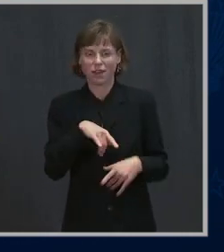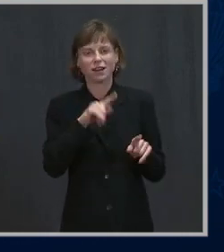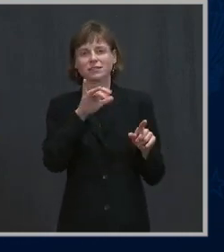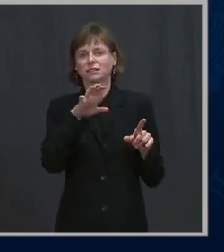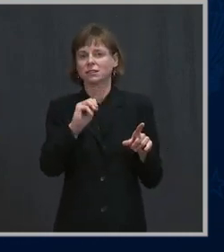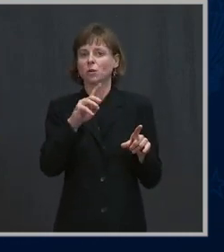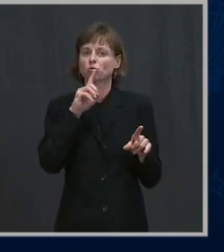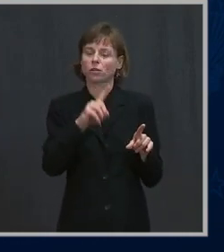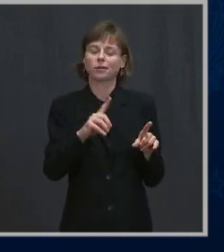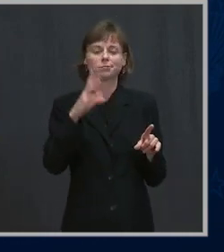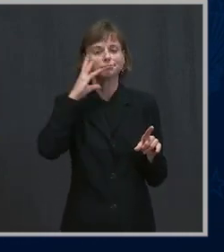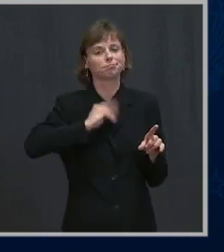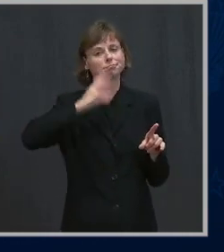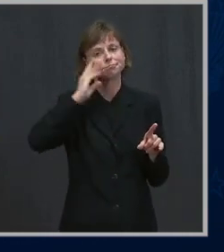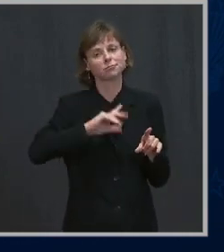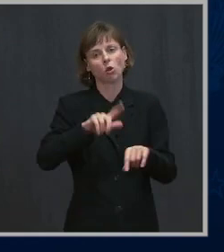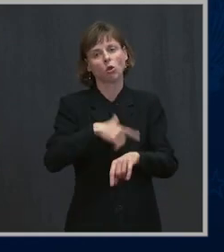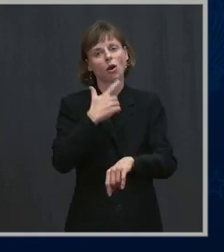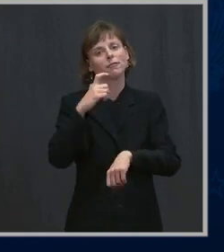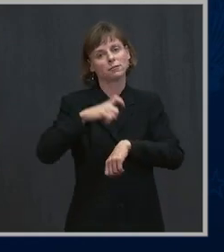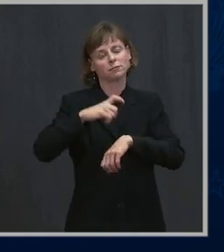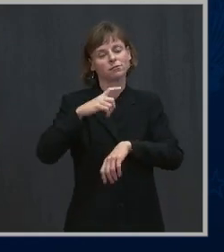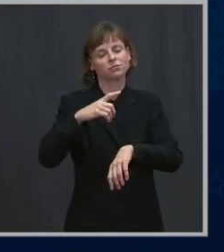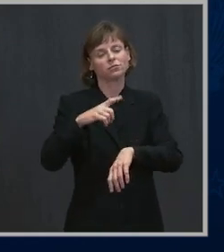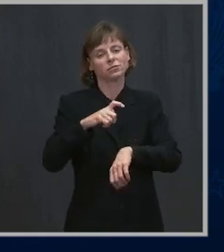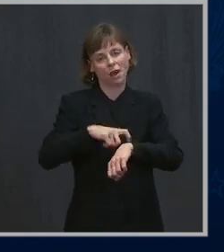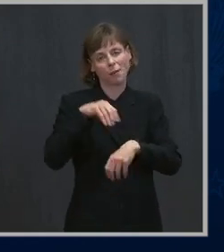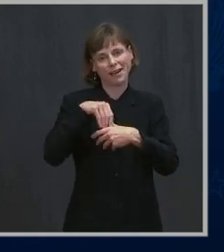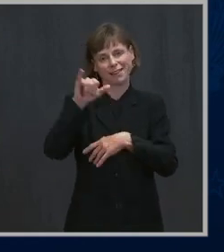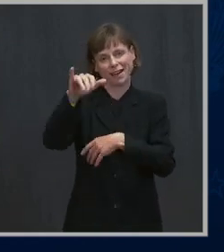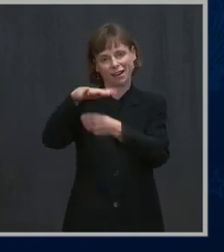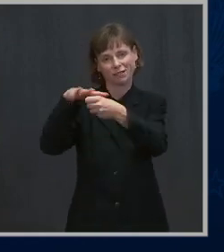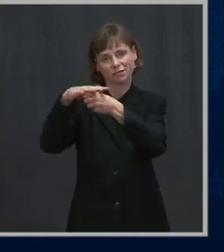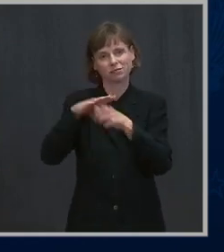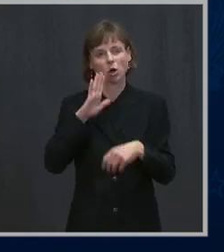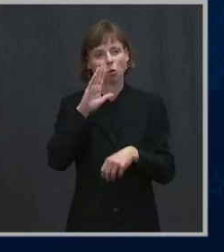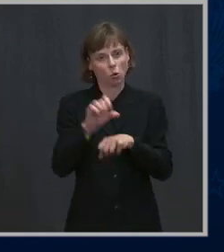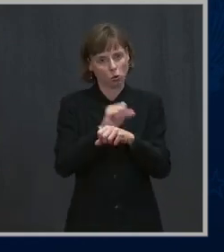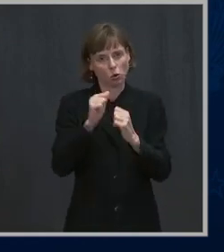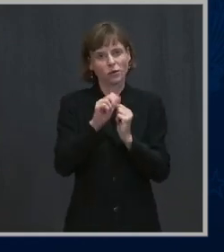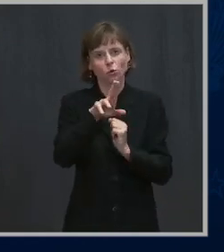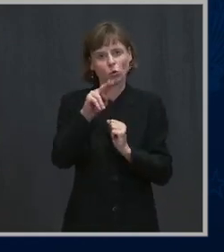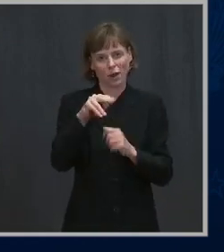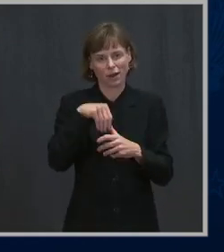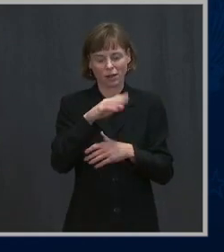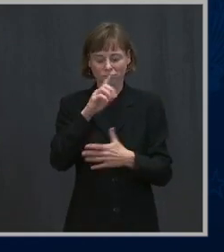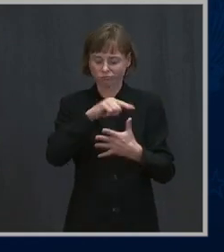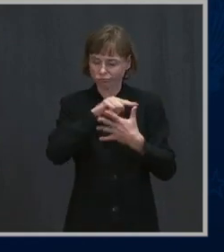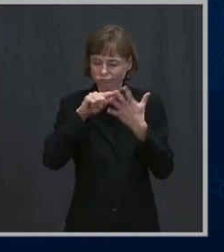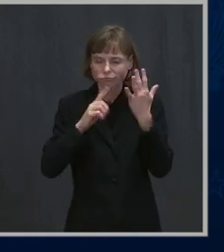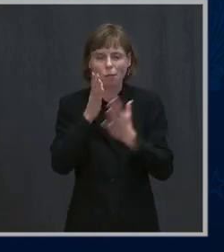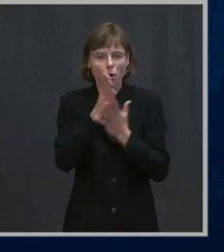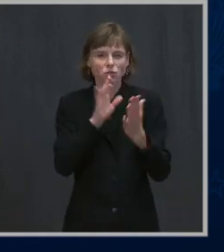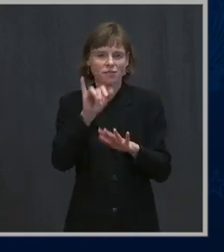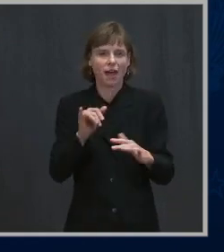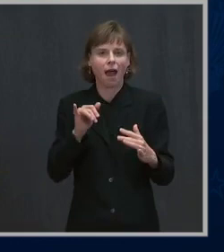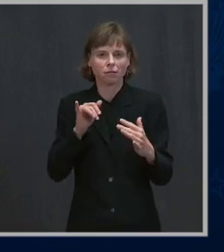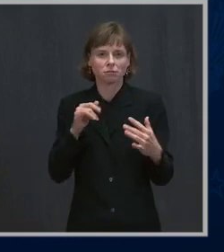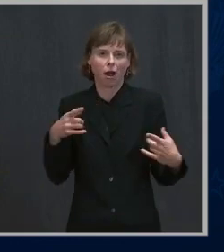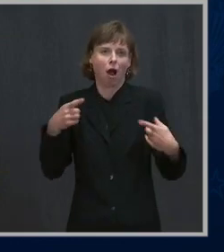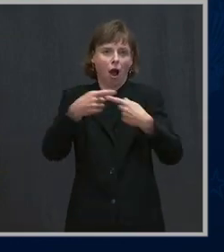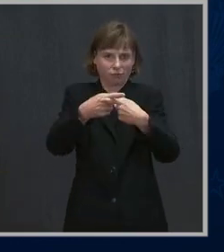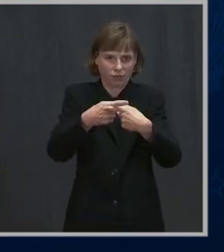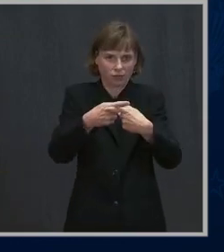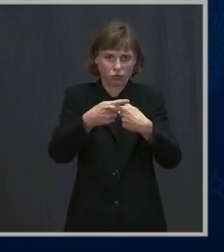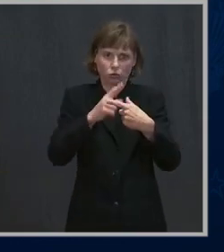lifelong experience in the region and he'll work with the un envoy and all parties of the conflict to push for a diplomatic